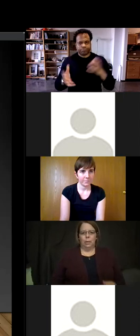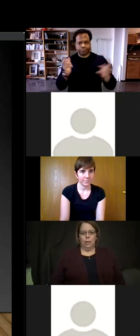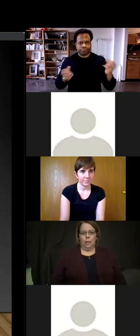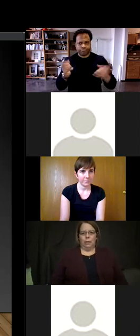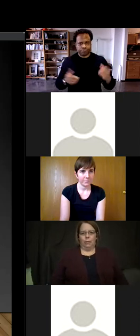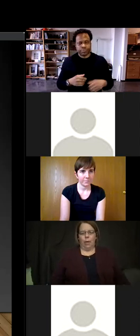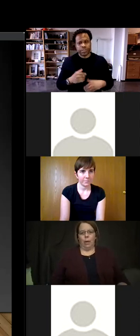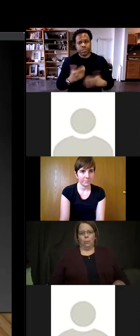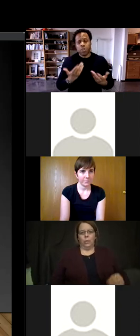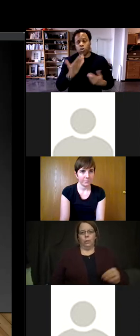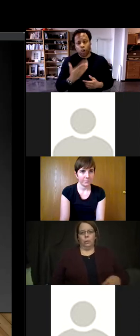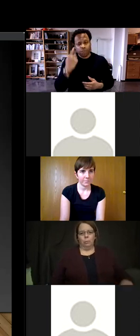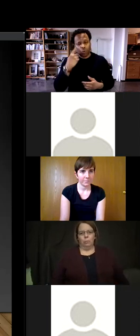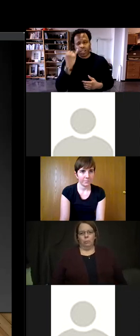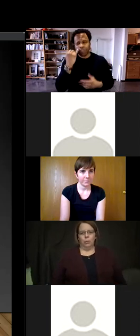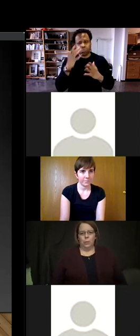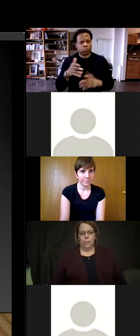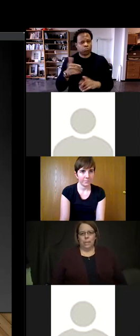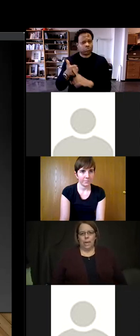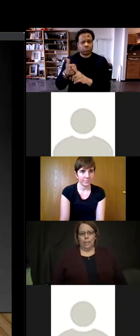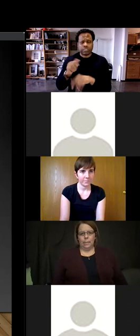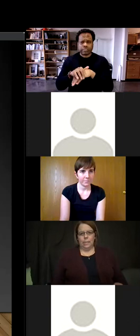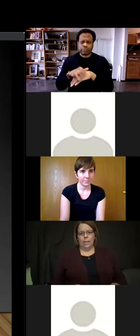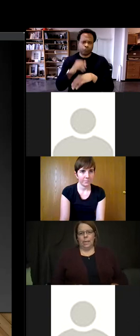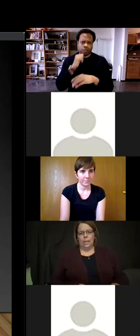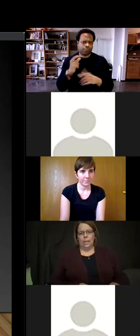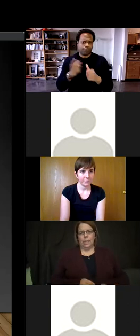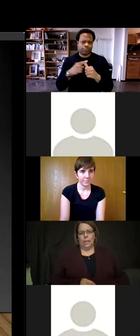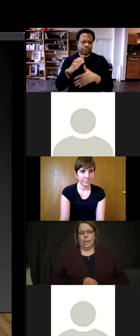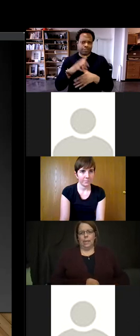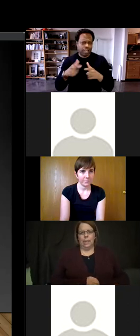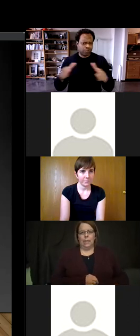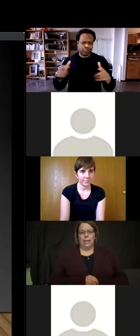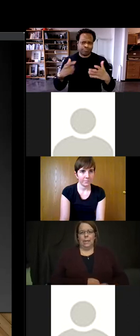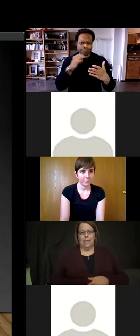animation that will produce signs.